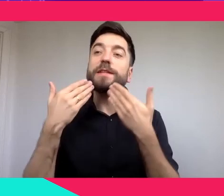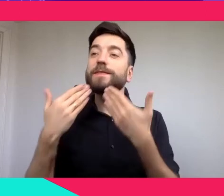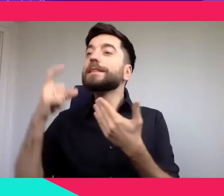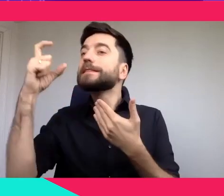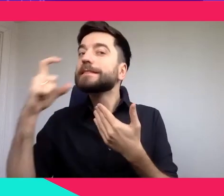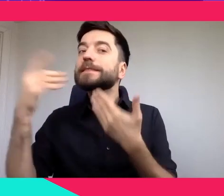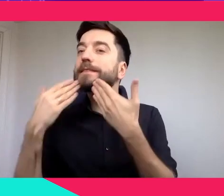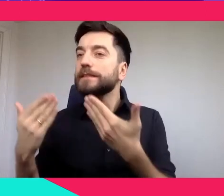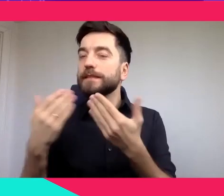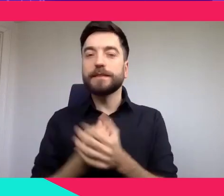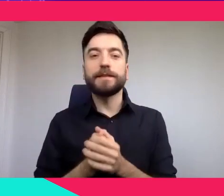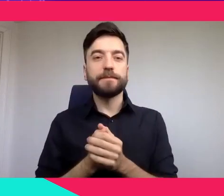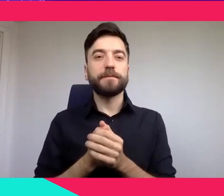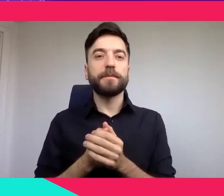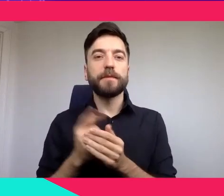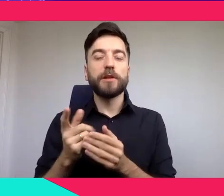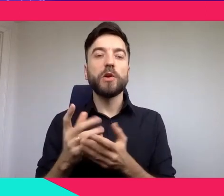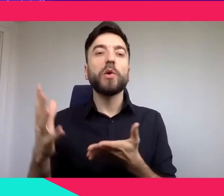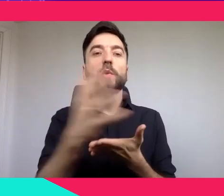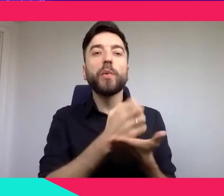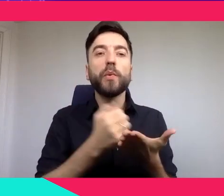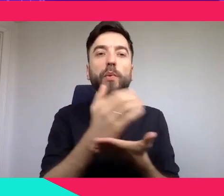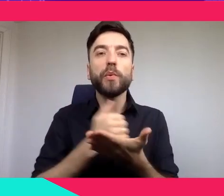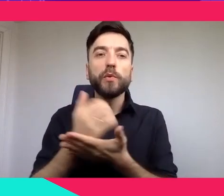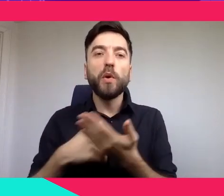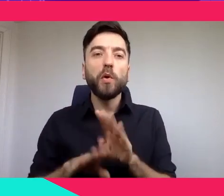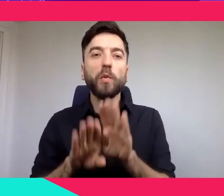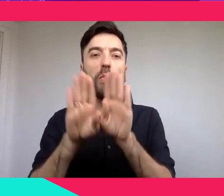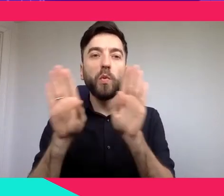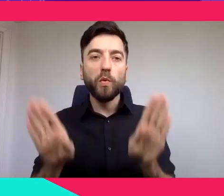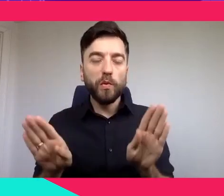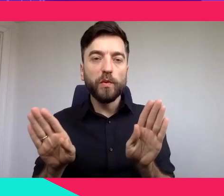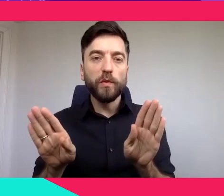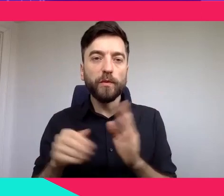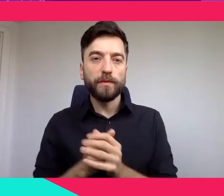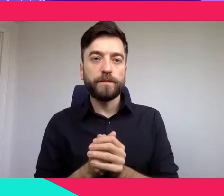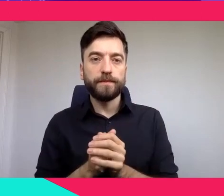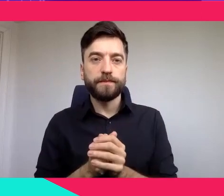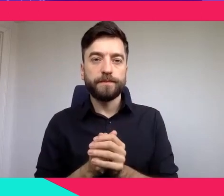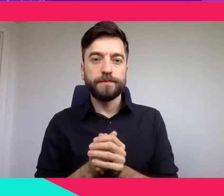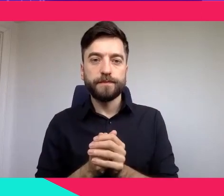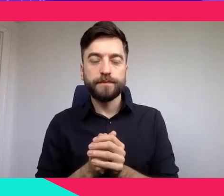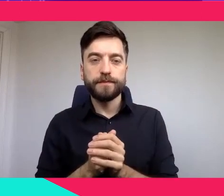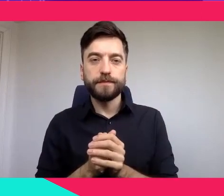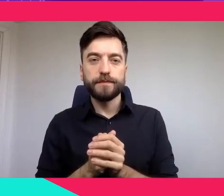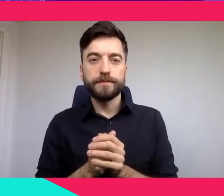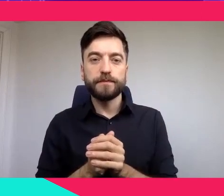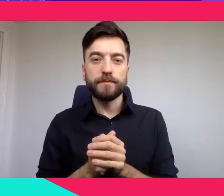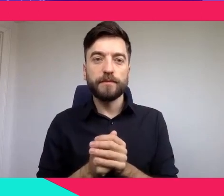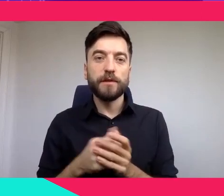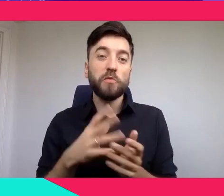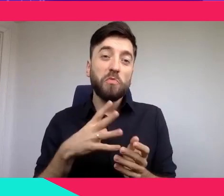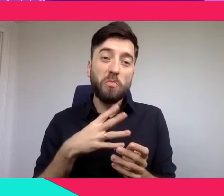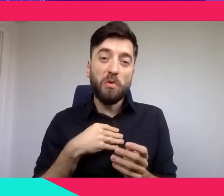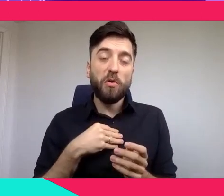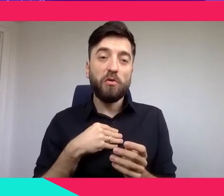in museums are stewarding, that they have become, they have